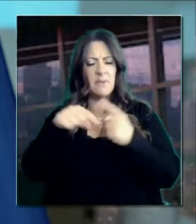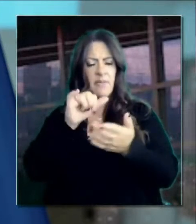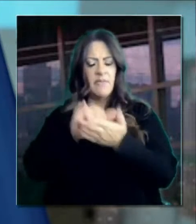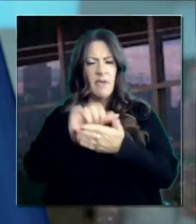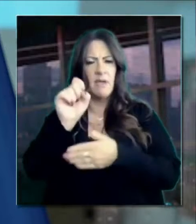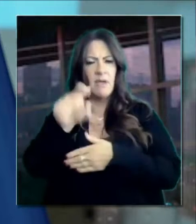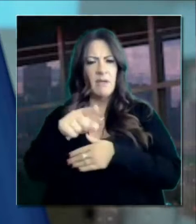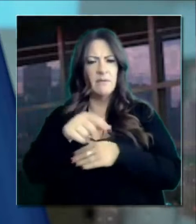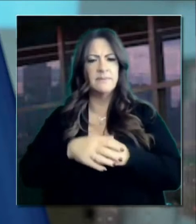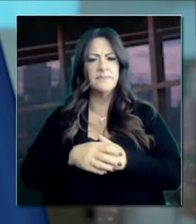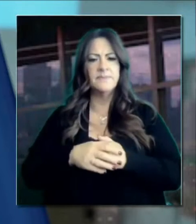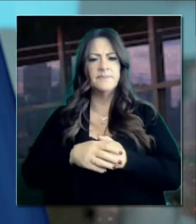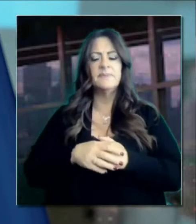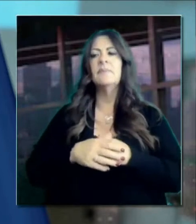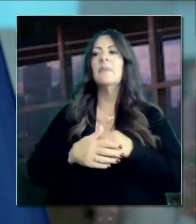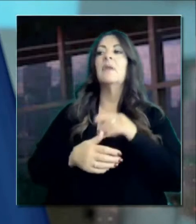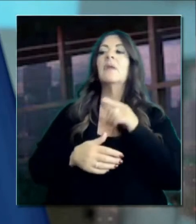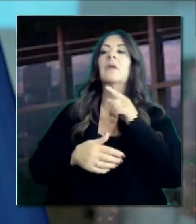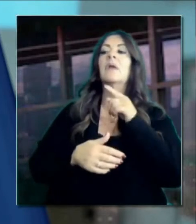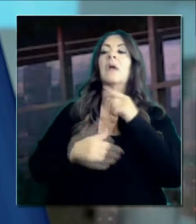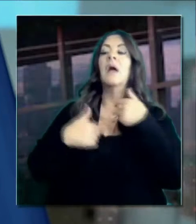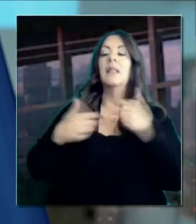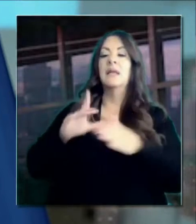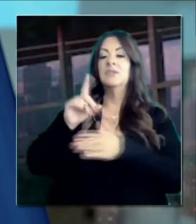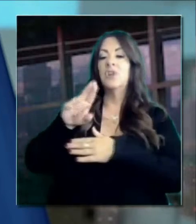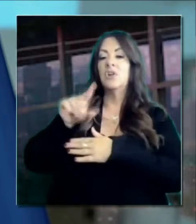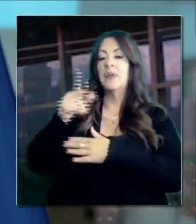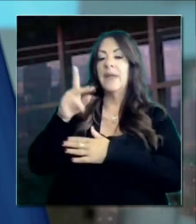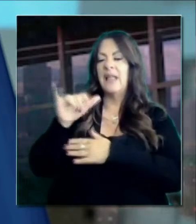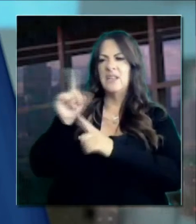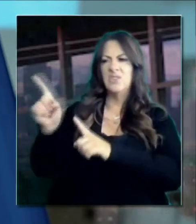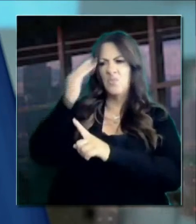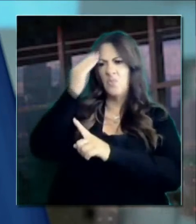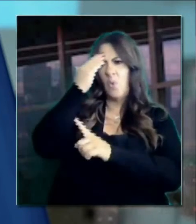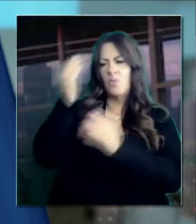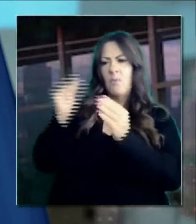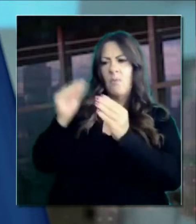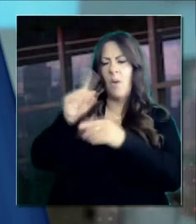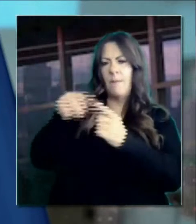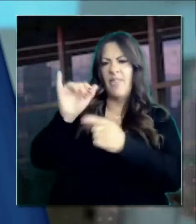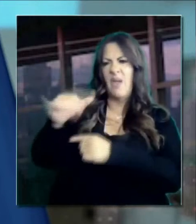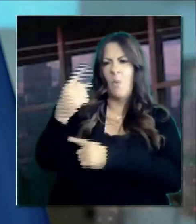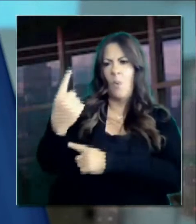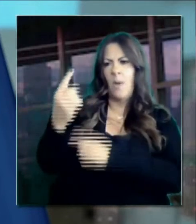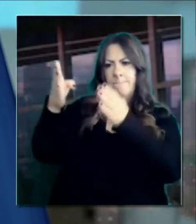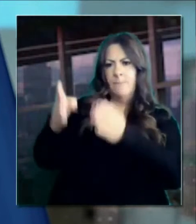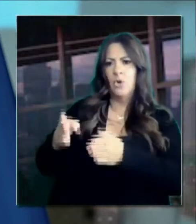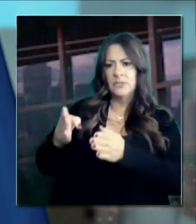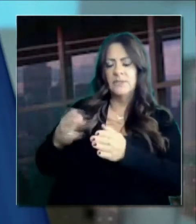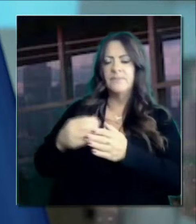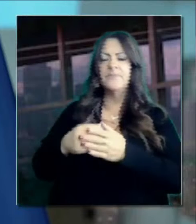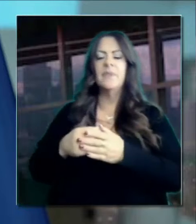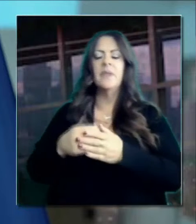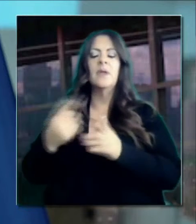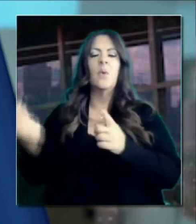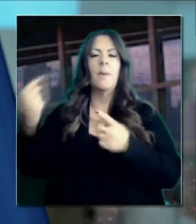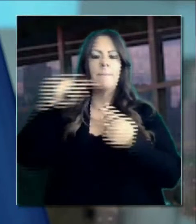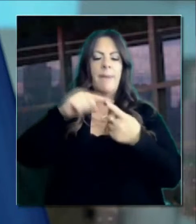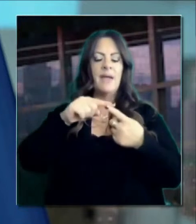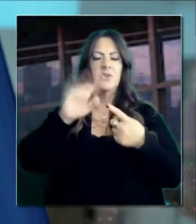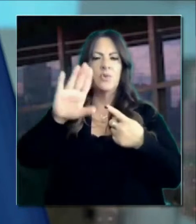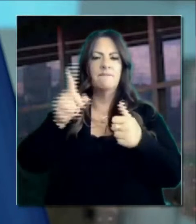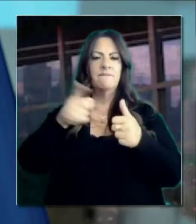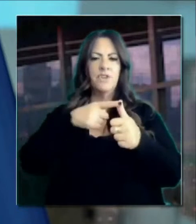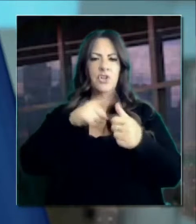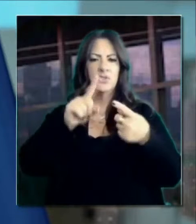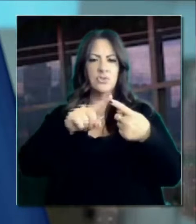he's aware of that specific case, to discuss that here just in a brief moment. But as it relates to the broader issue